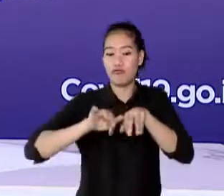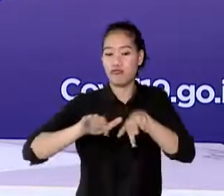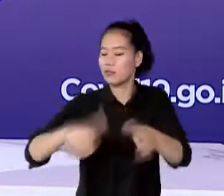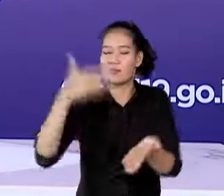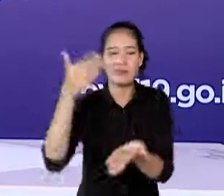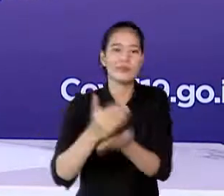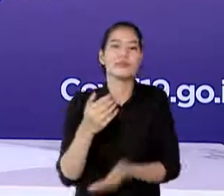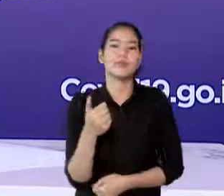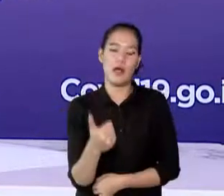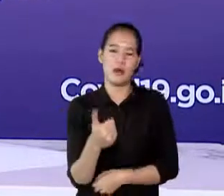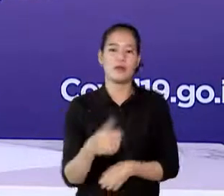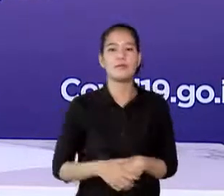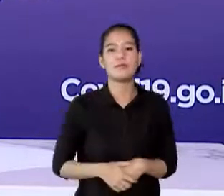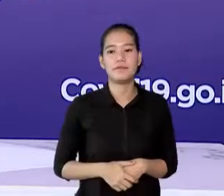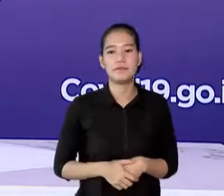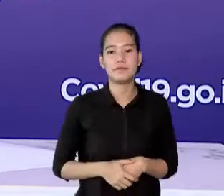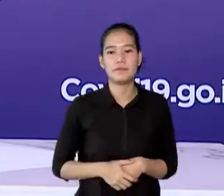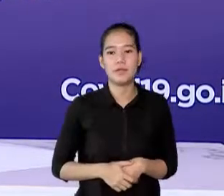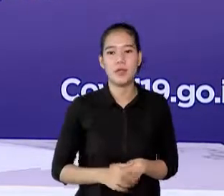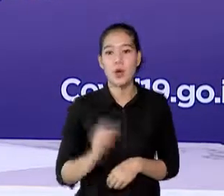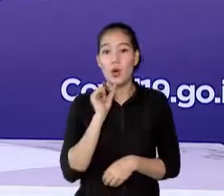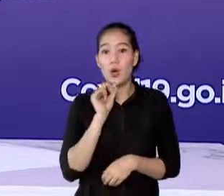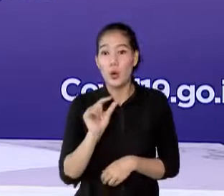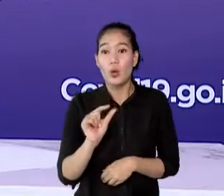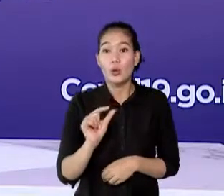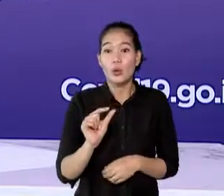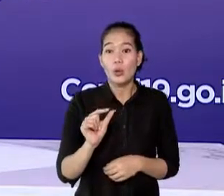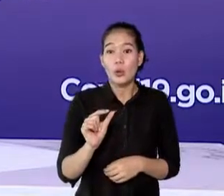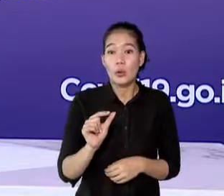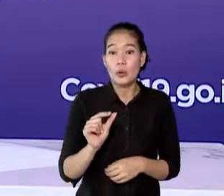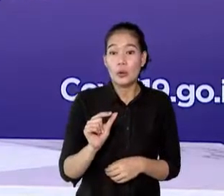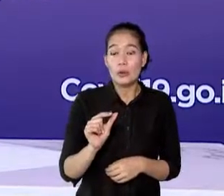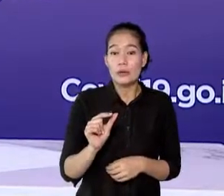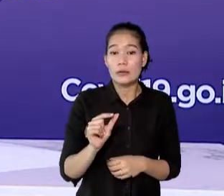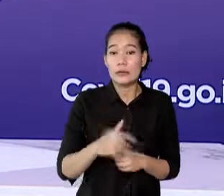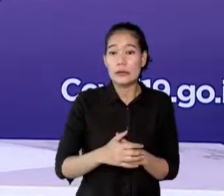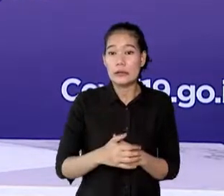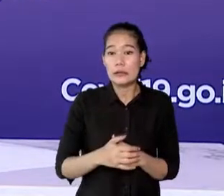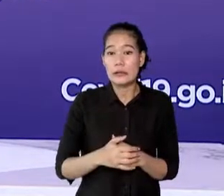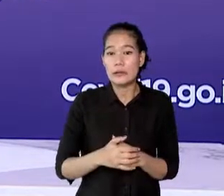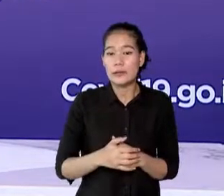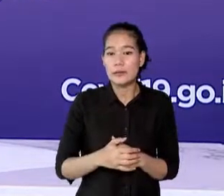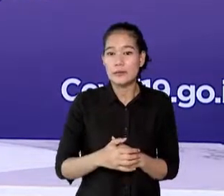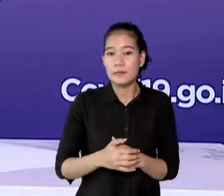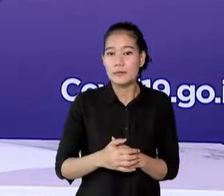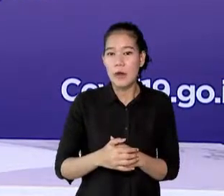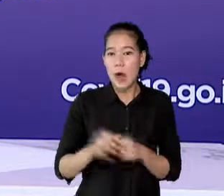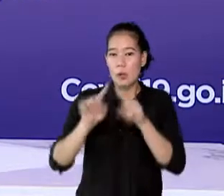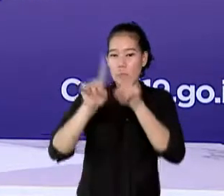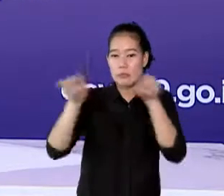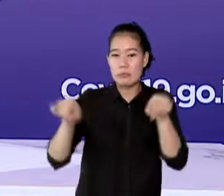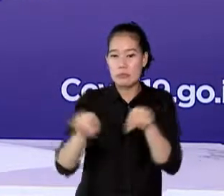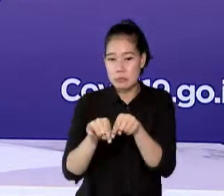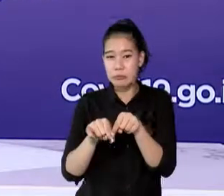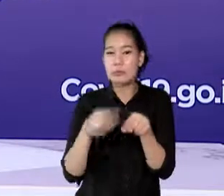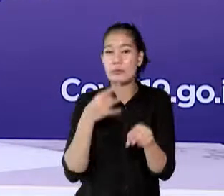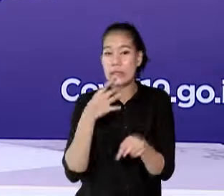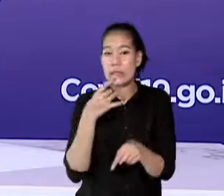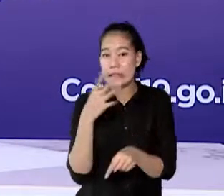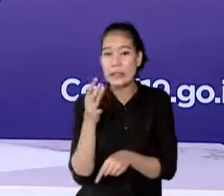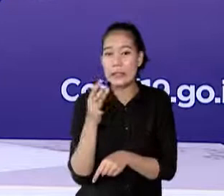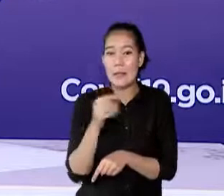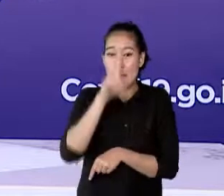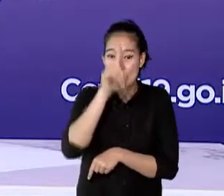mutated variants. If a traveler is found who does not meet the travel requirements, including for